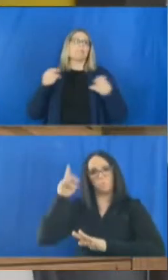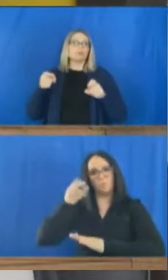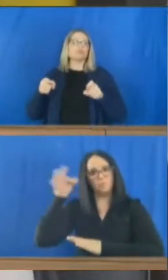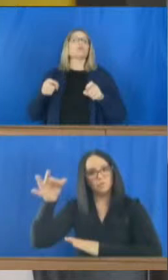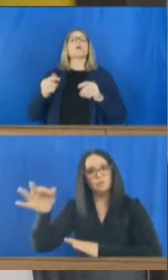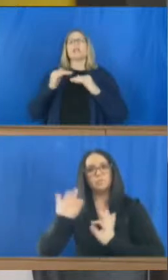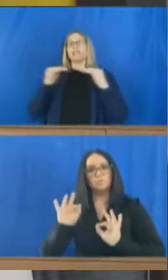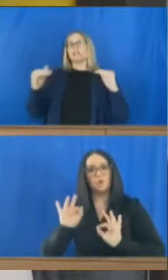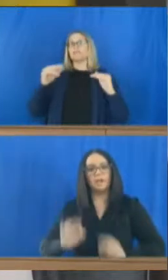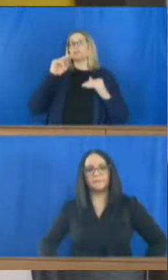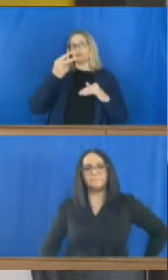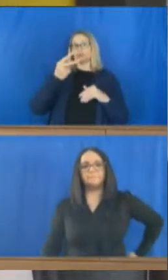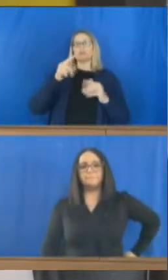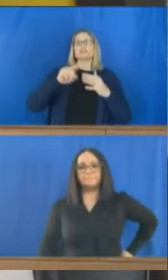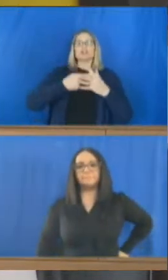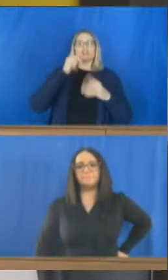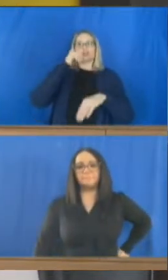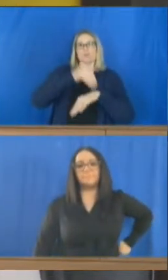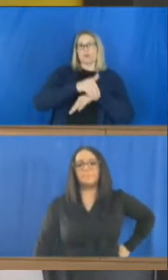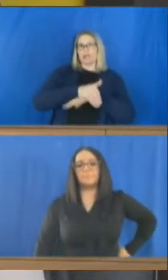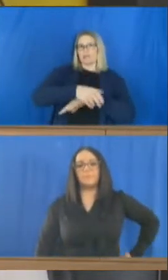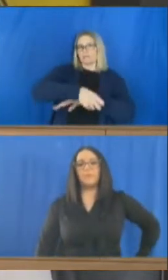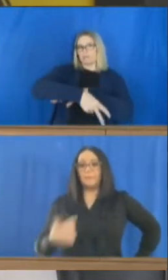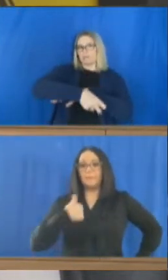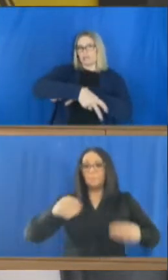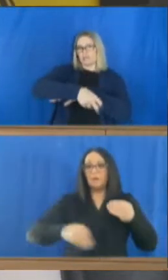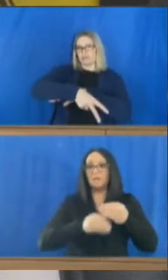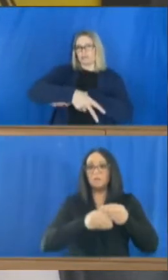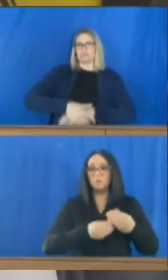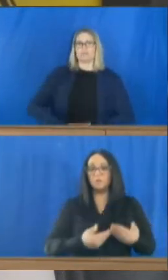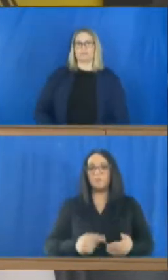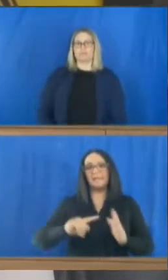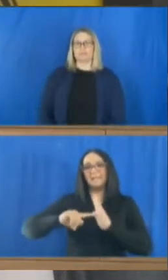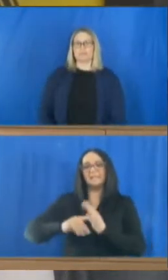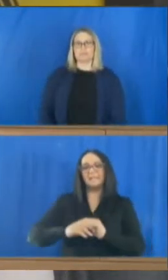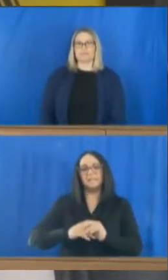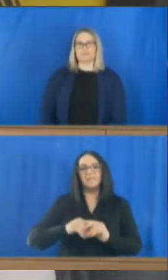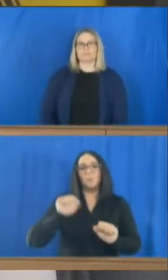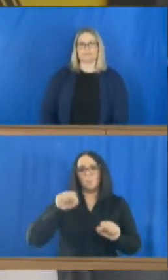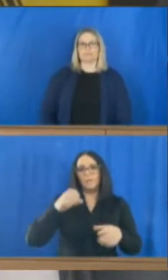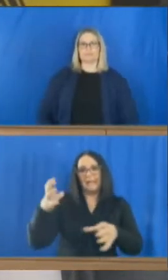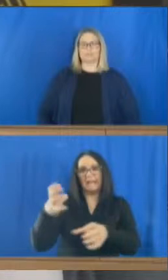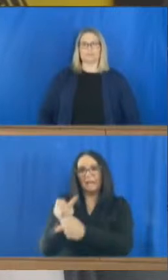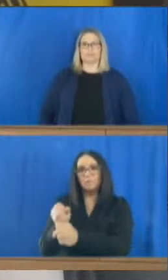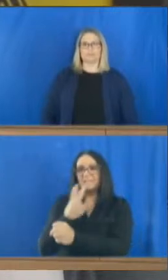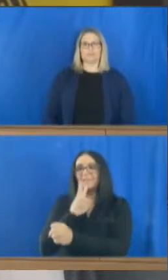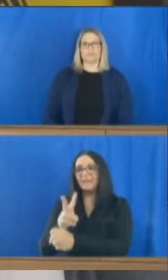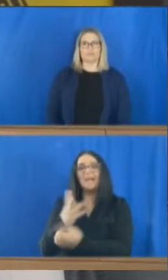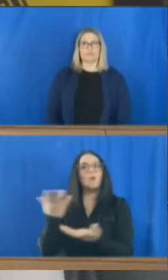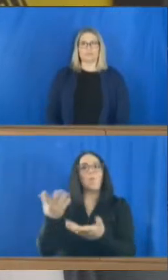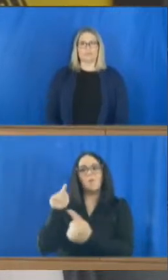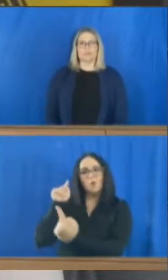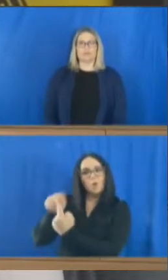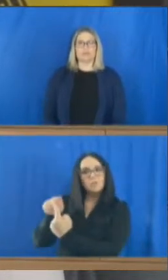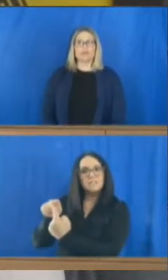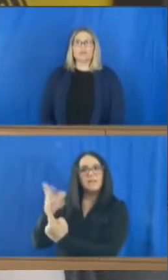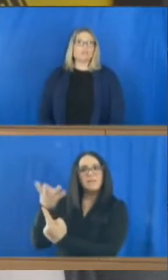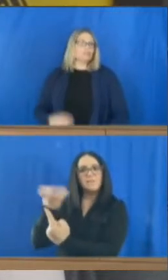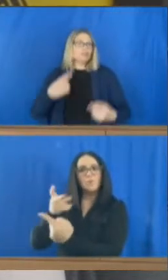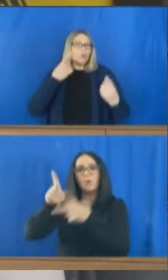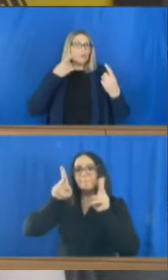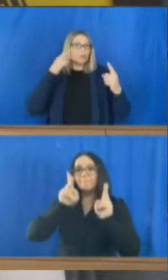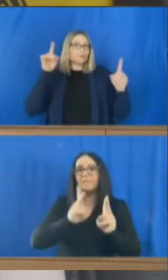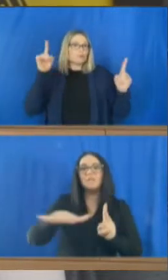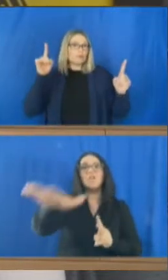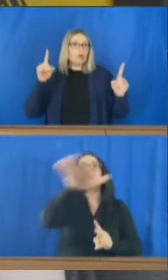by 30%, and that is what we're seeing in terms of how the curve is playing out and how that